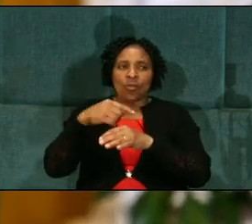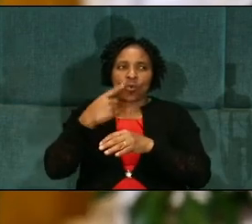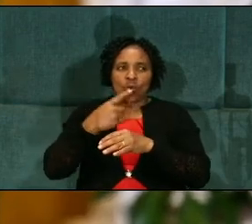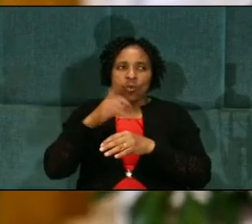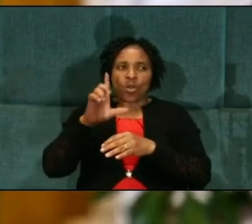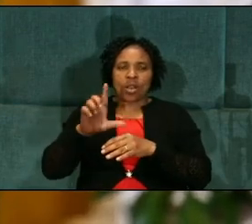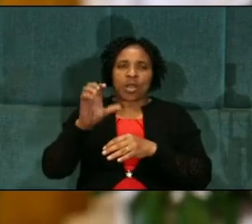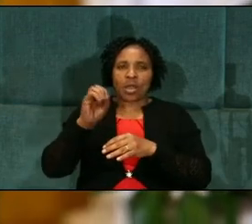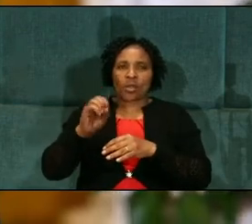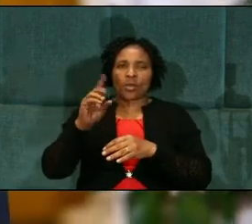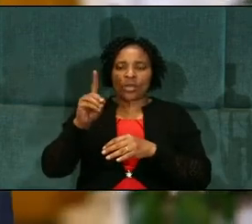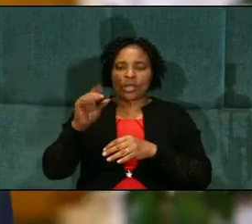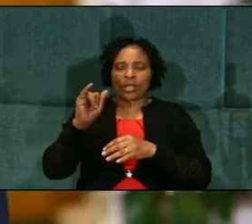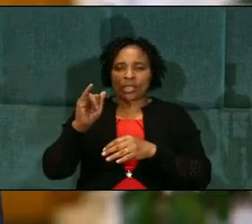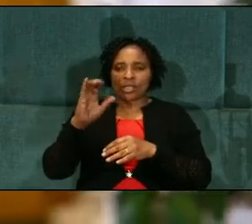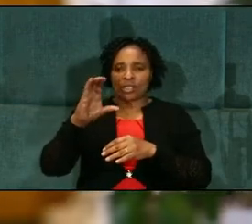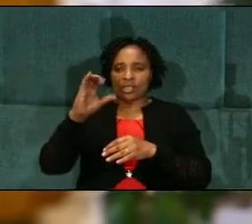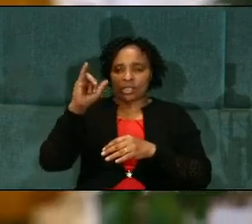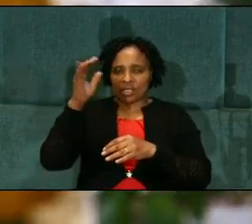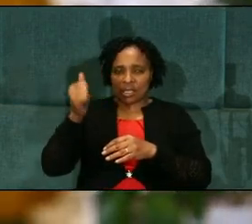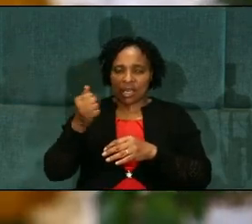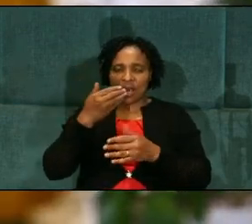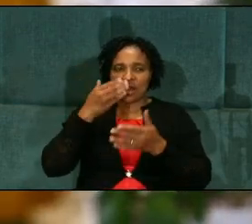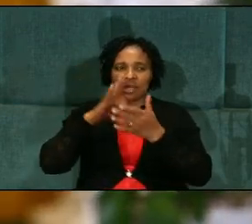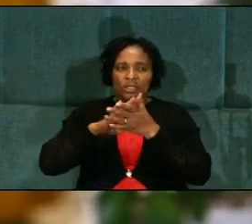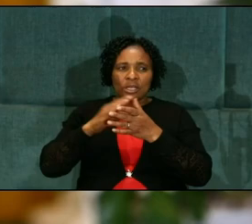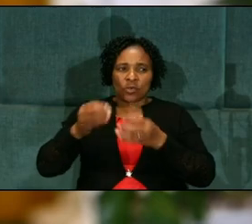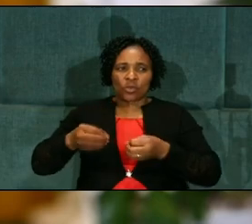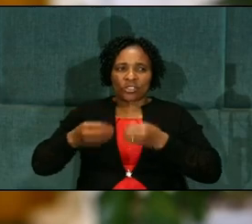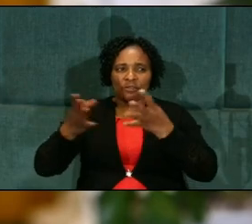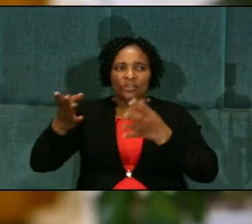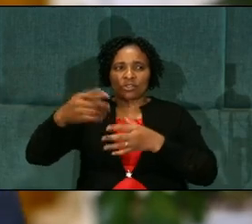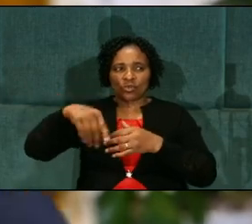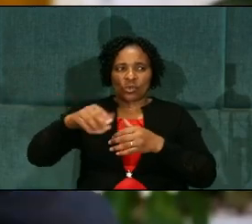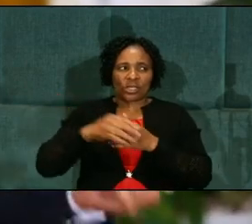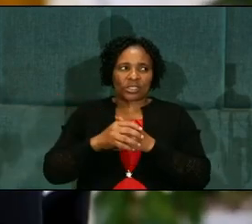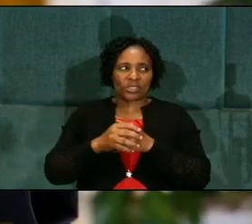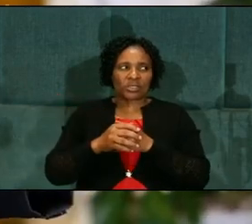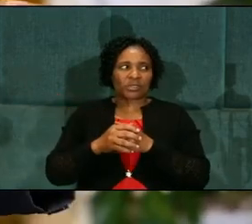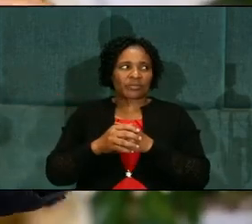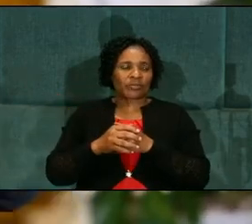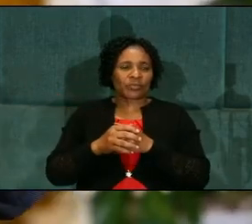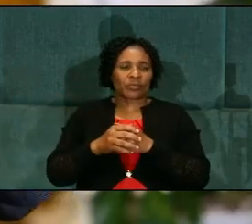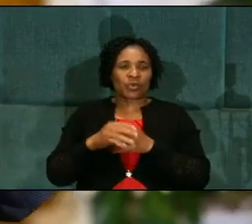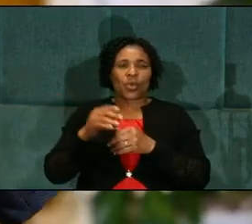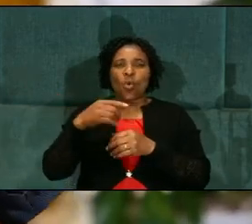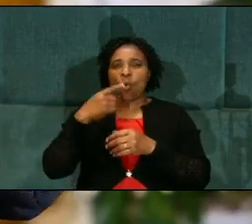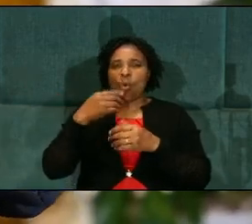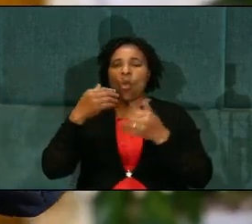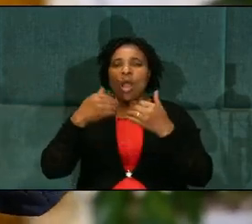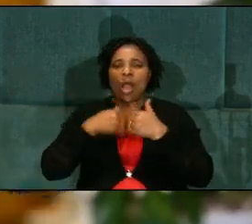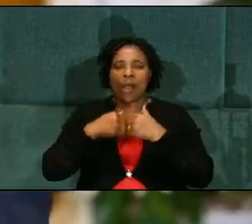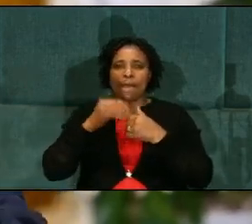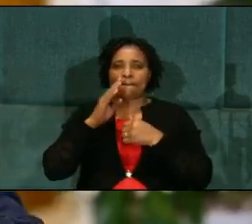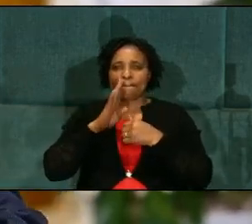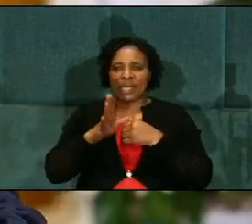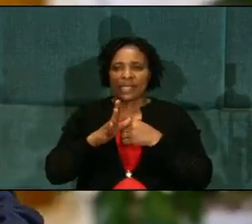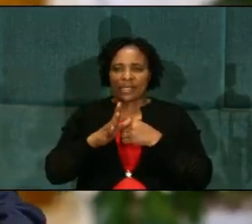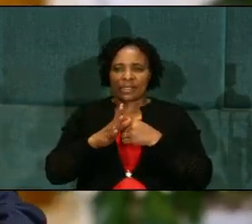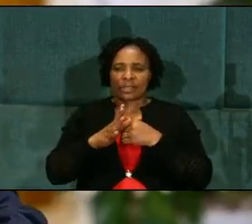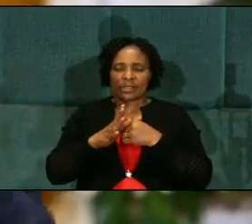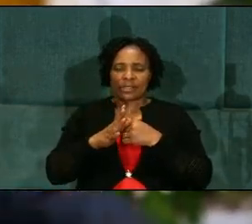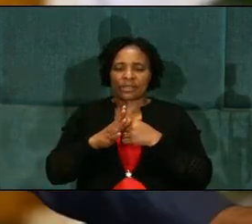The letter was addressed to us, we who have been